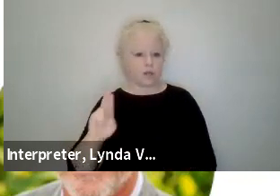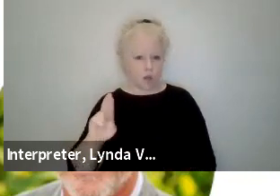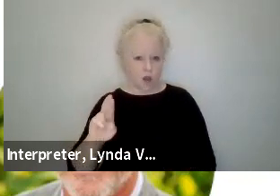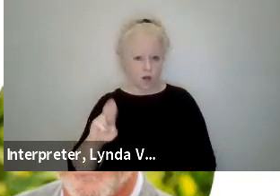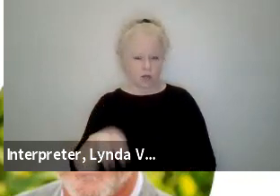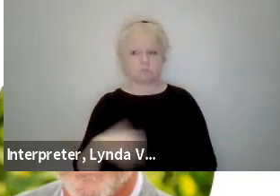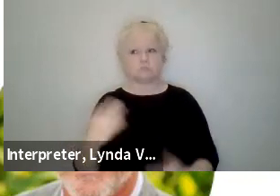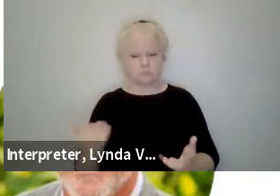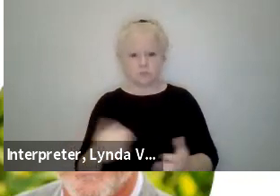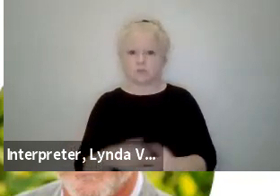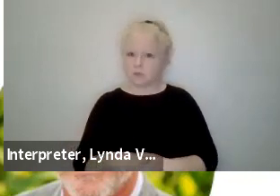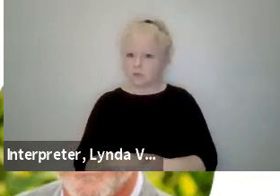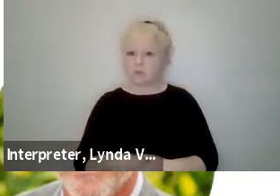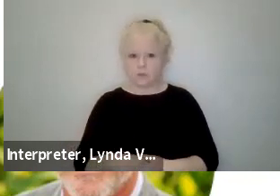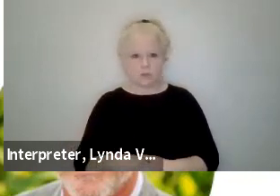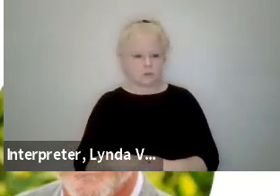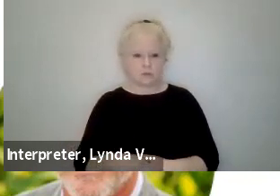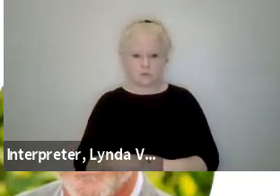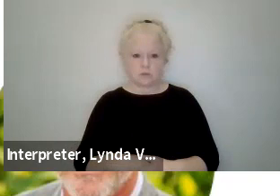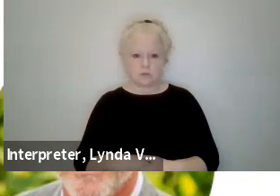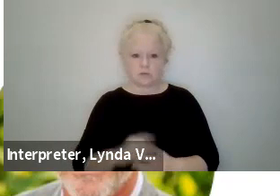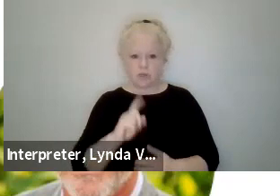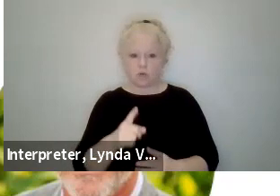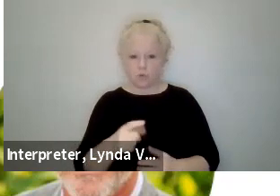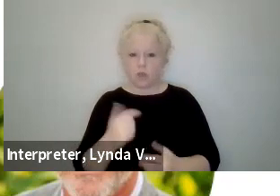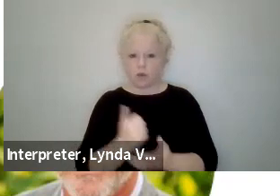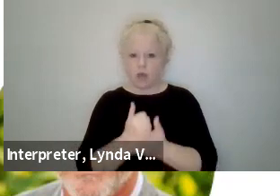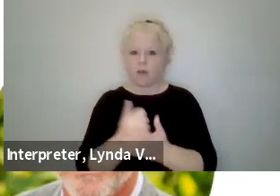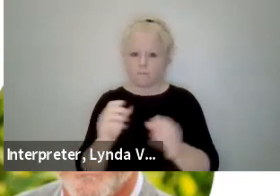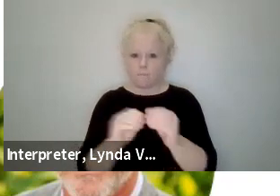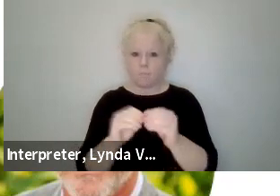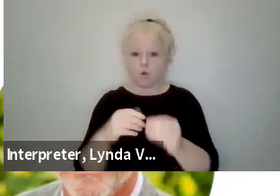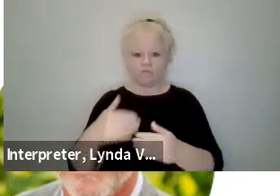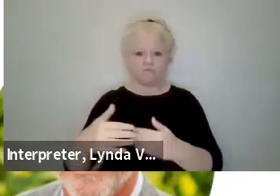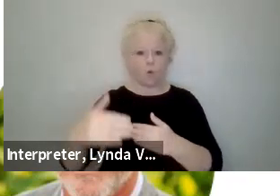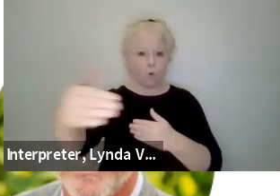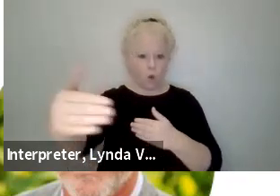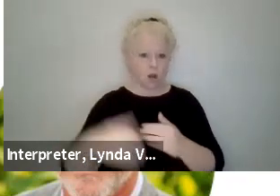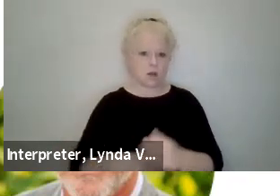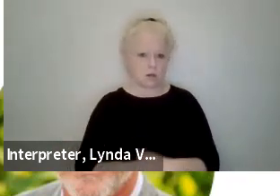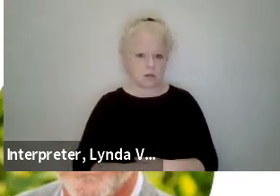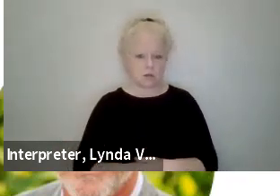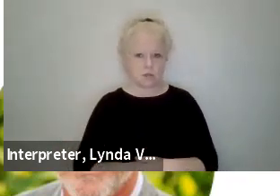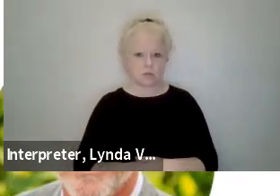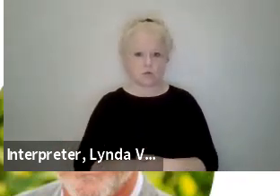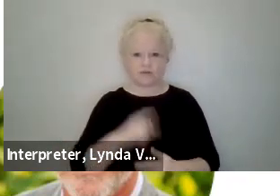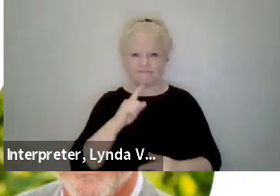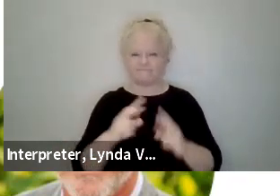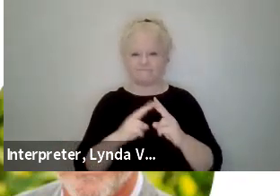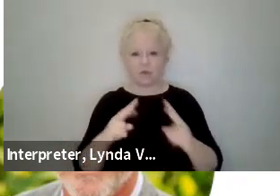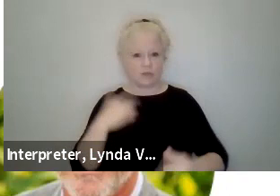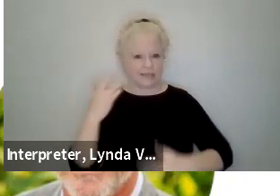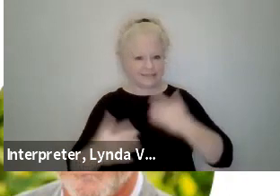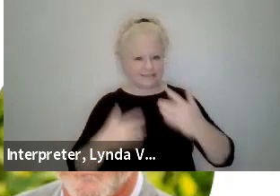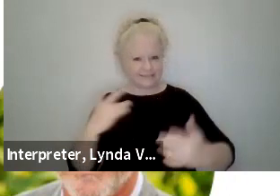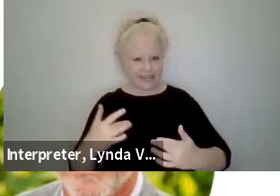resources. So those are definitely going to, come into play as we're moving forward. And we truly are so excited